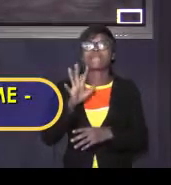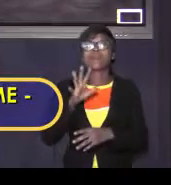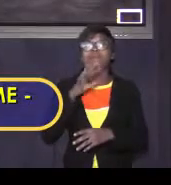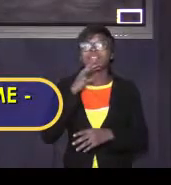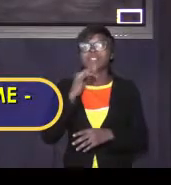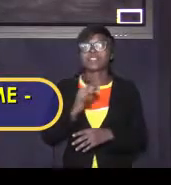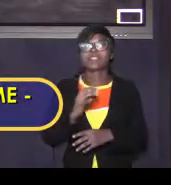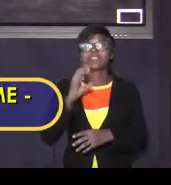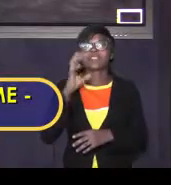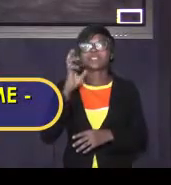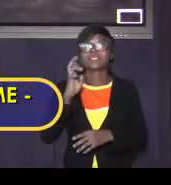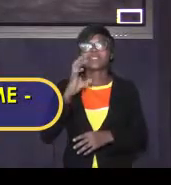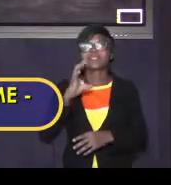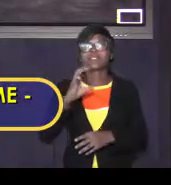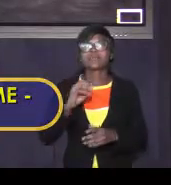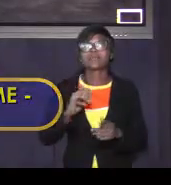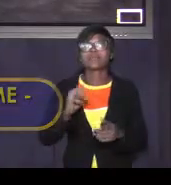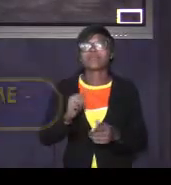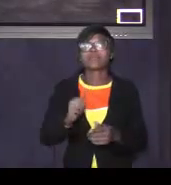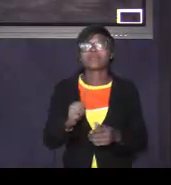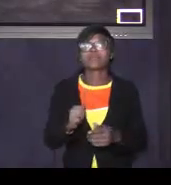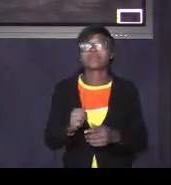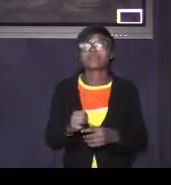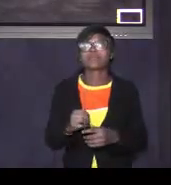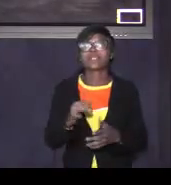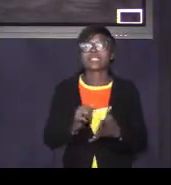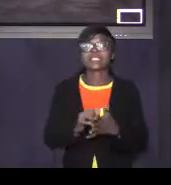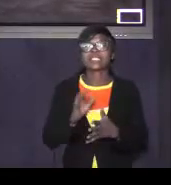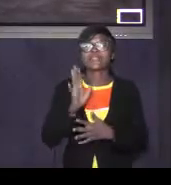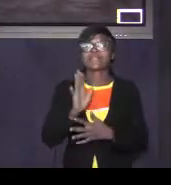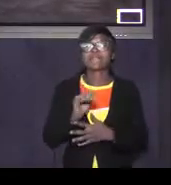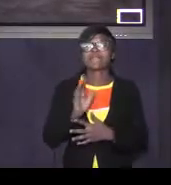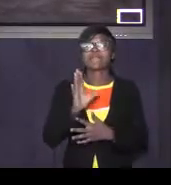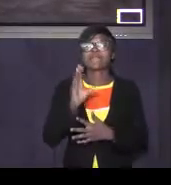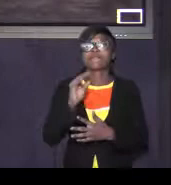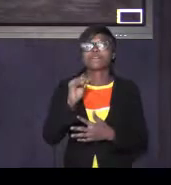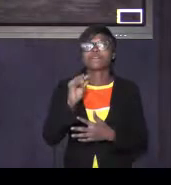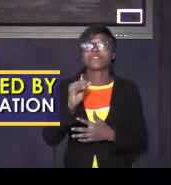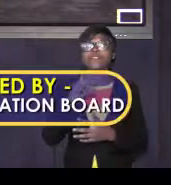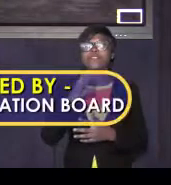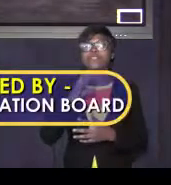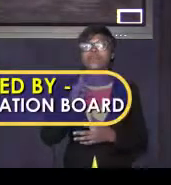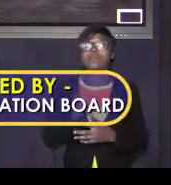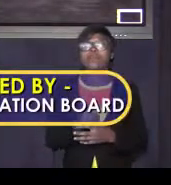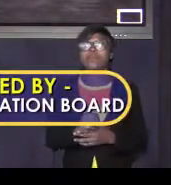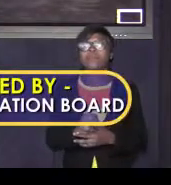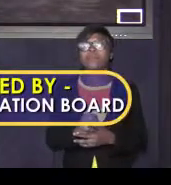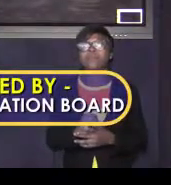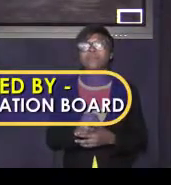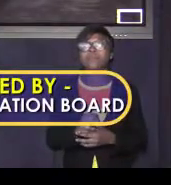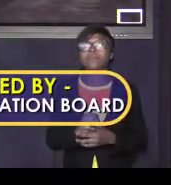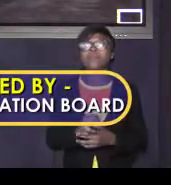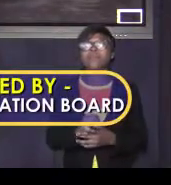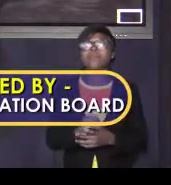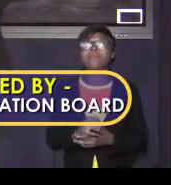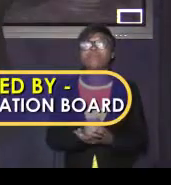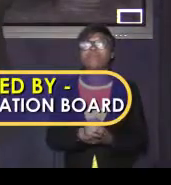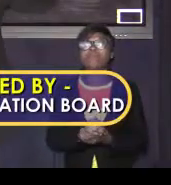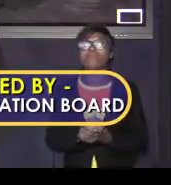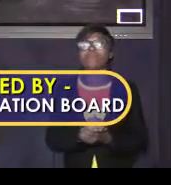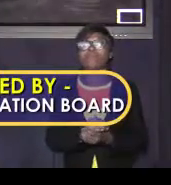centimeters squares. So 10 centimeters times 5 centimeters, that is 50 centimeters squares. So we've gotten the area of B. Let me just circle